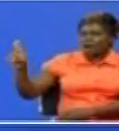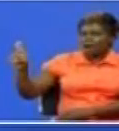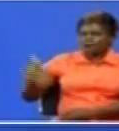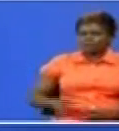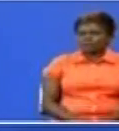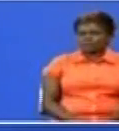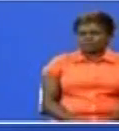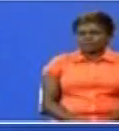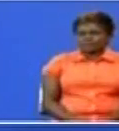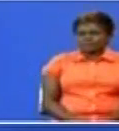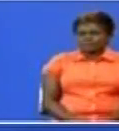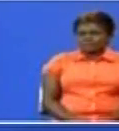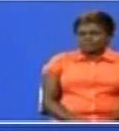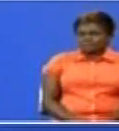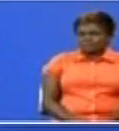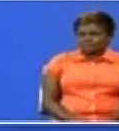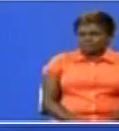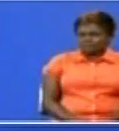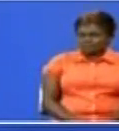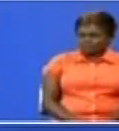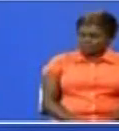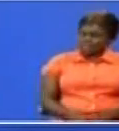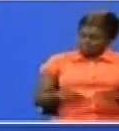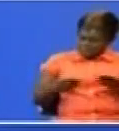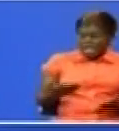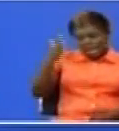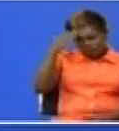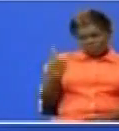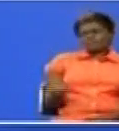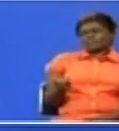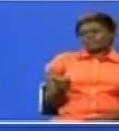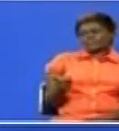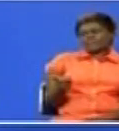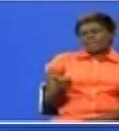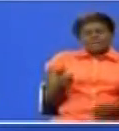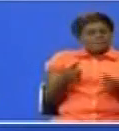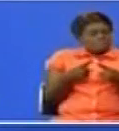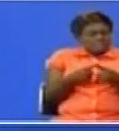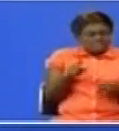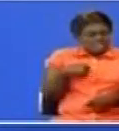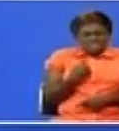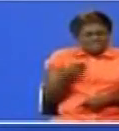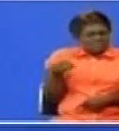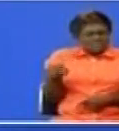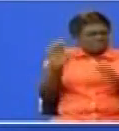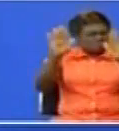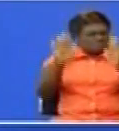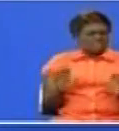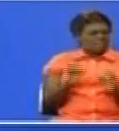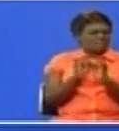Jaguar. Yeah. And that's how I found out about him. But, you know, to me, he's non-existent,